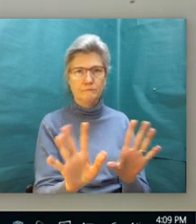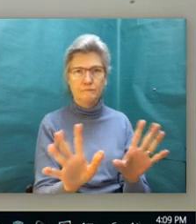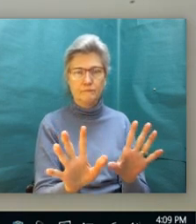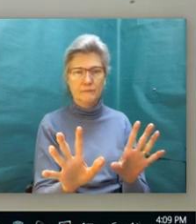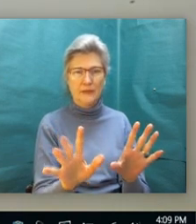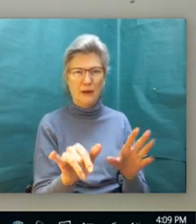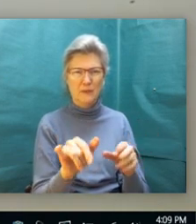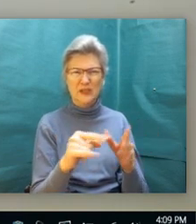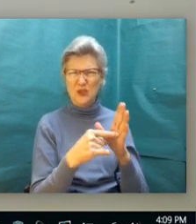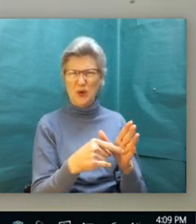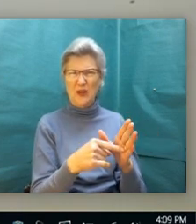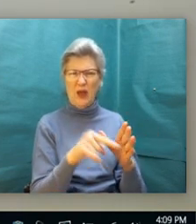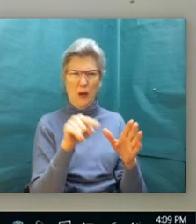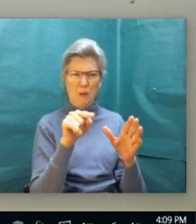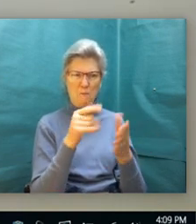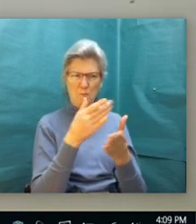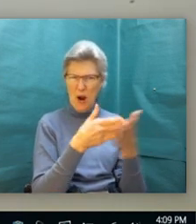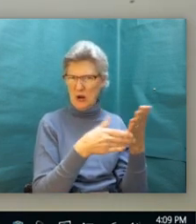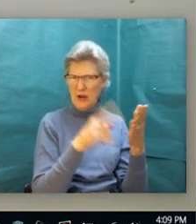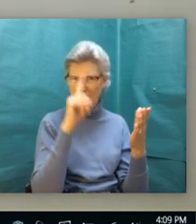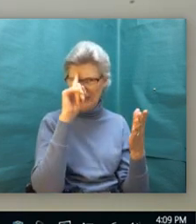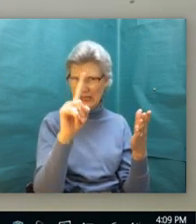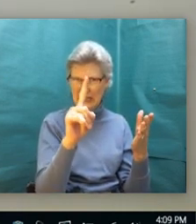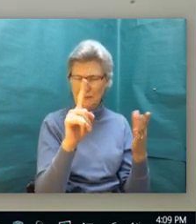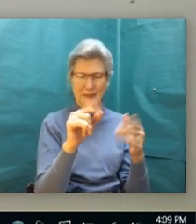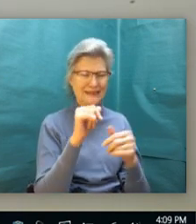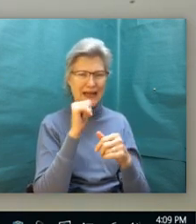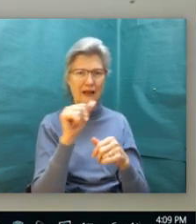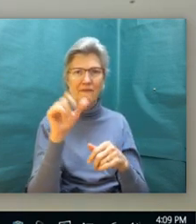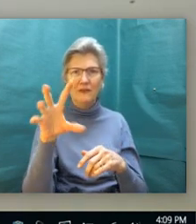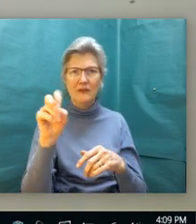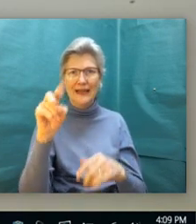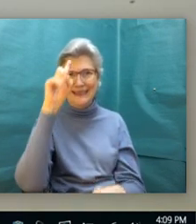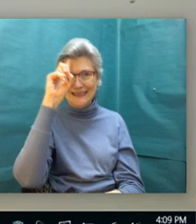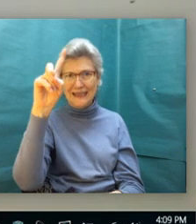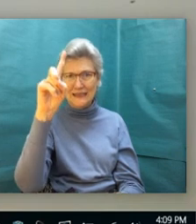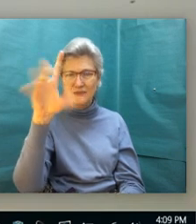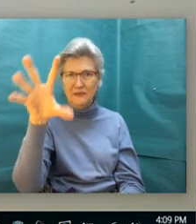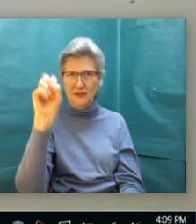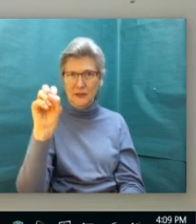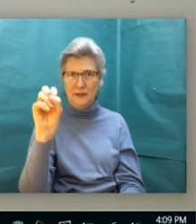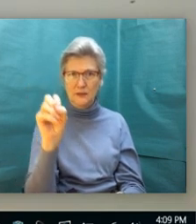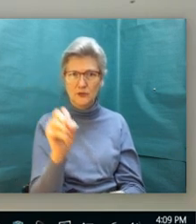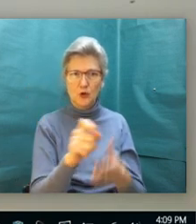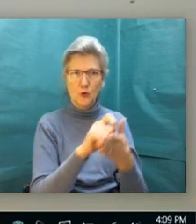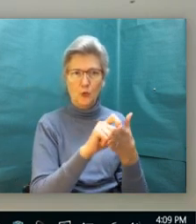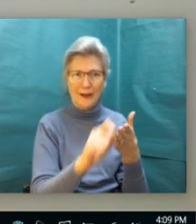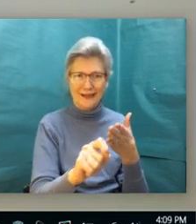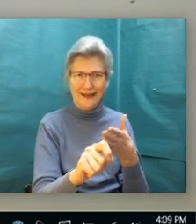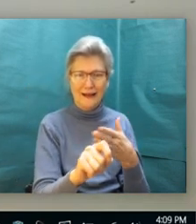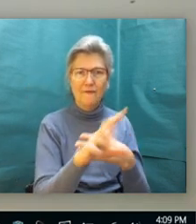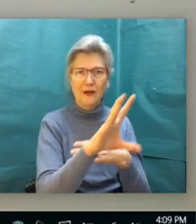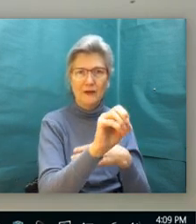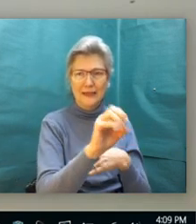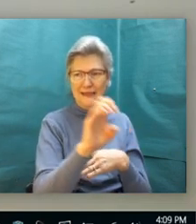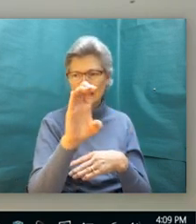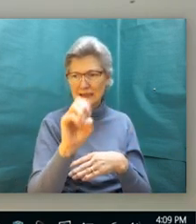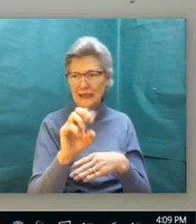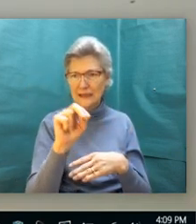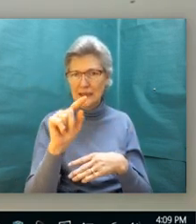because that would be showing that it's part of a cent, but it's not. We have 50 cents, right? So we could write that in 2 different